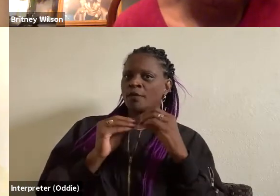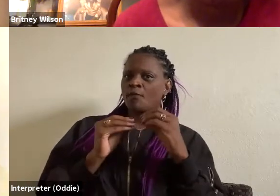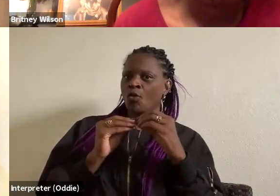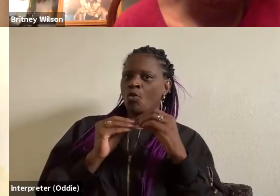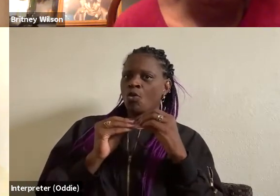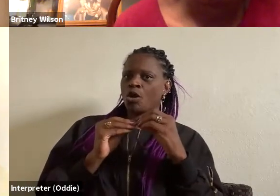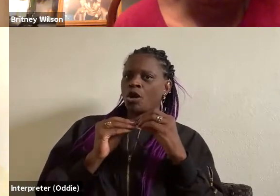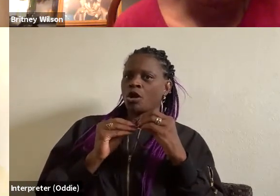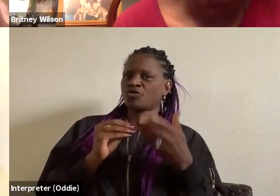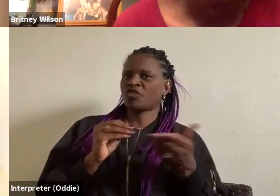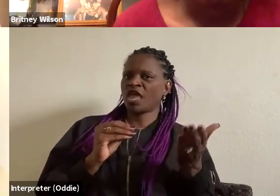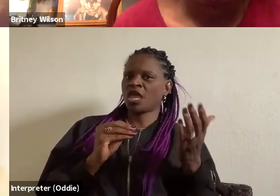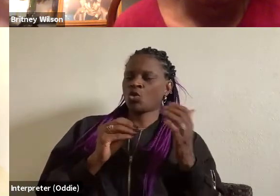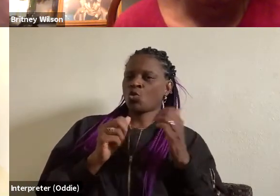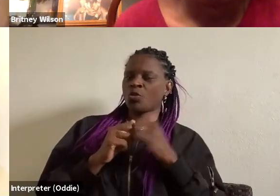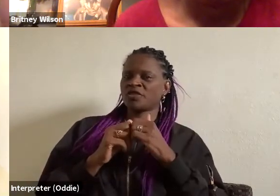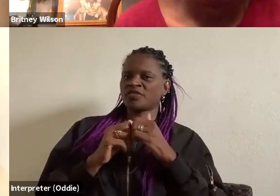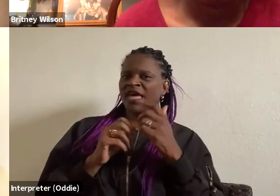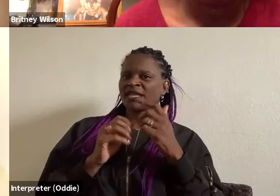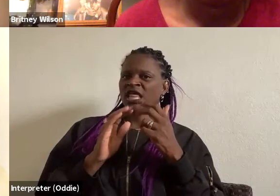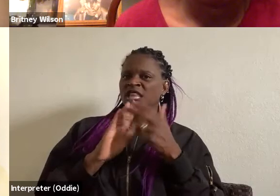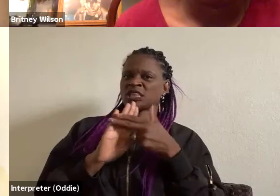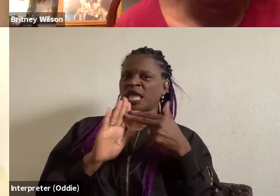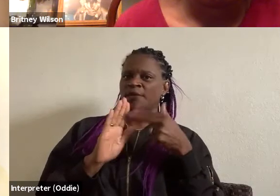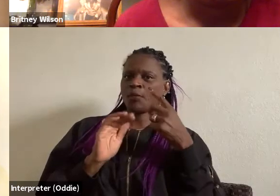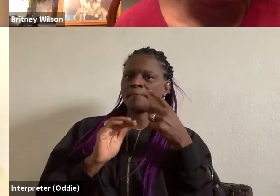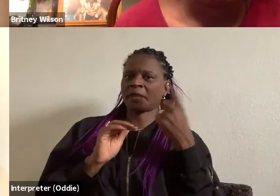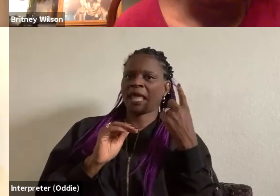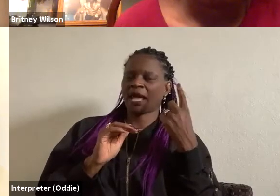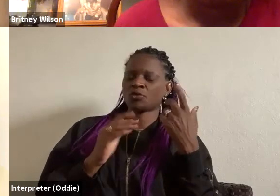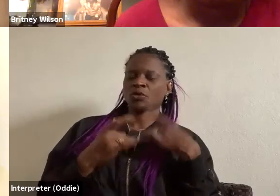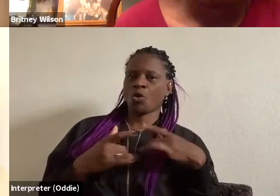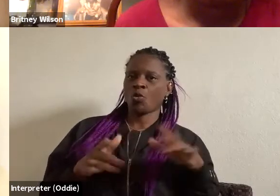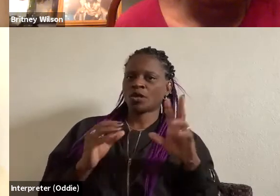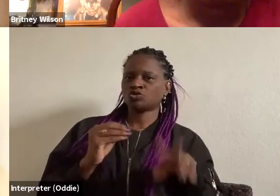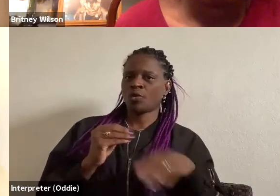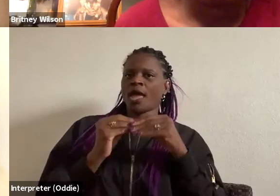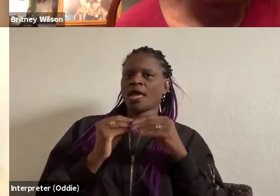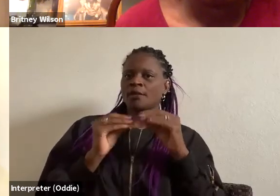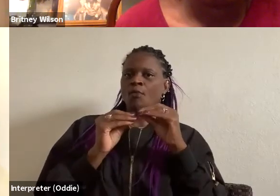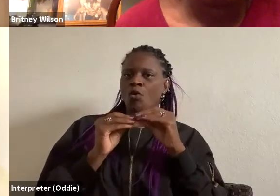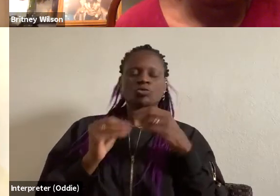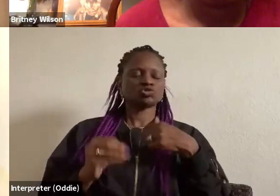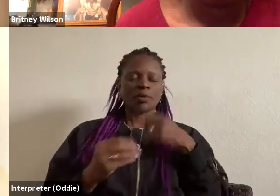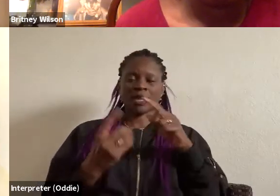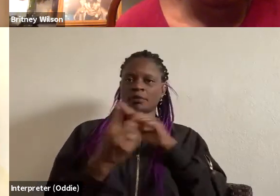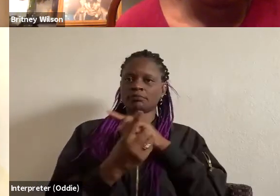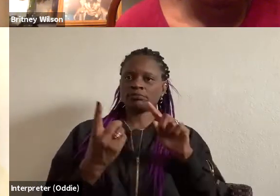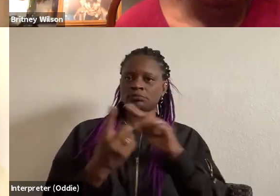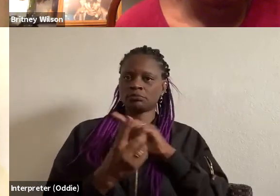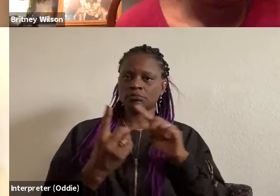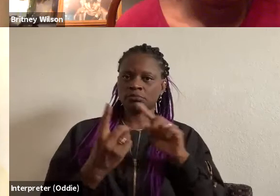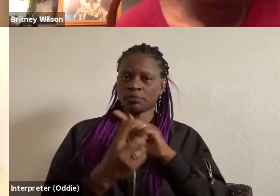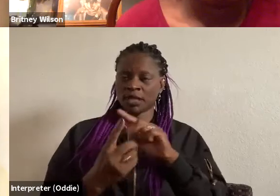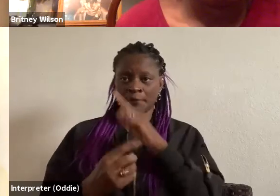other identities too, with that resistance to owning another identity label. So for me, when I meet Black folks who are obviously